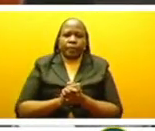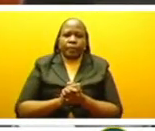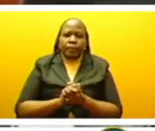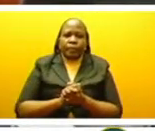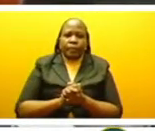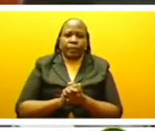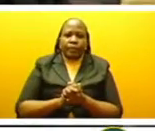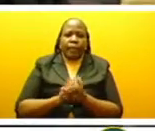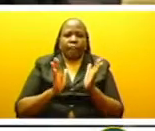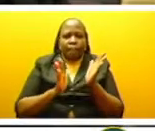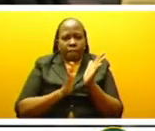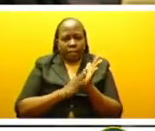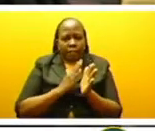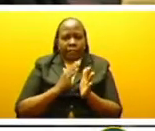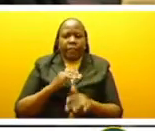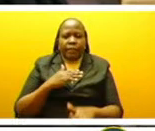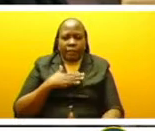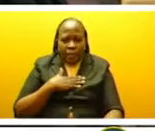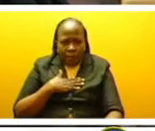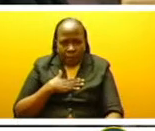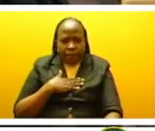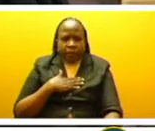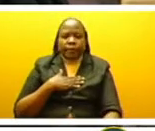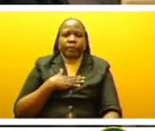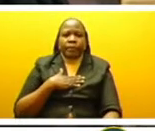Quickly, my lords,